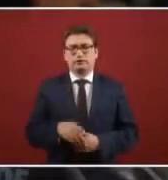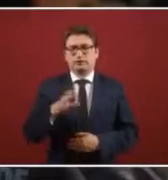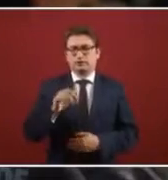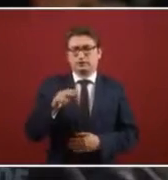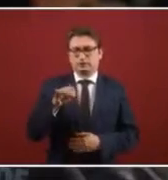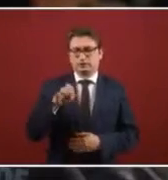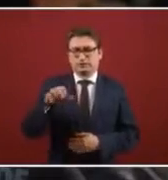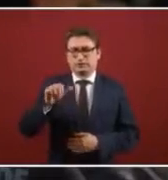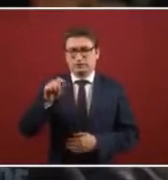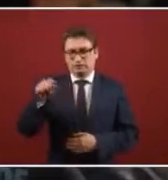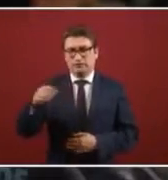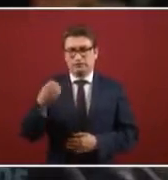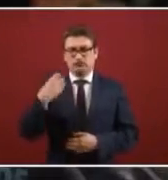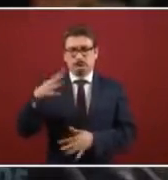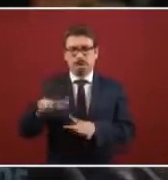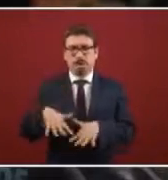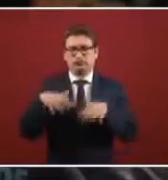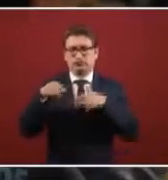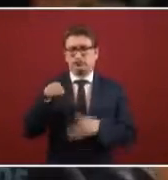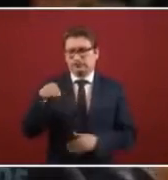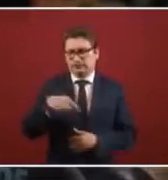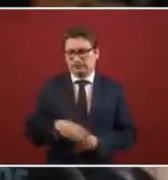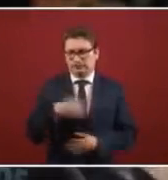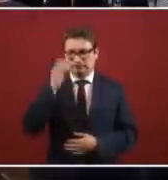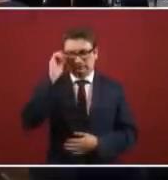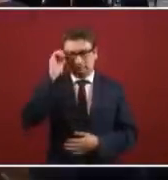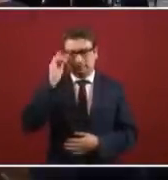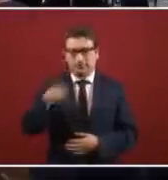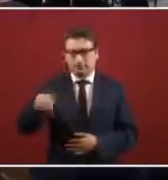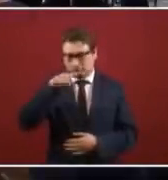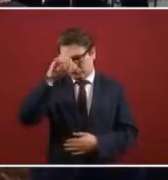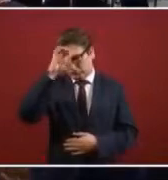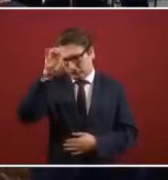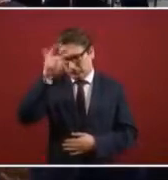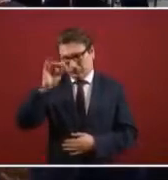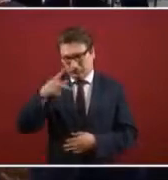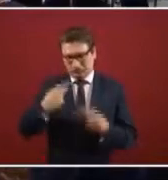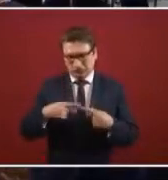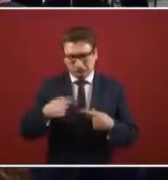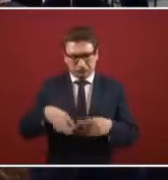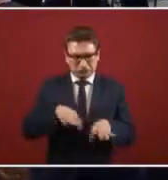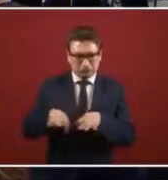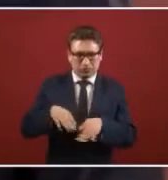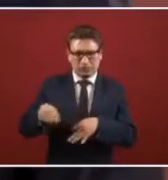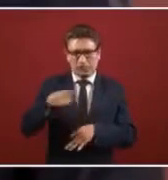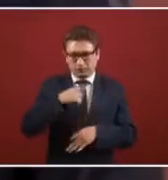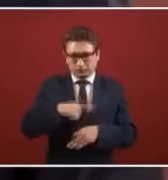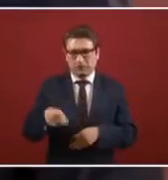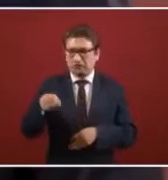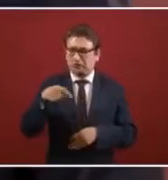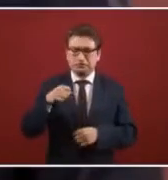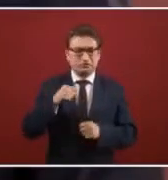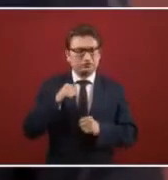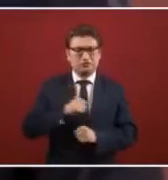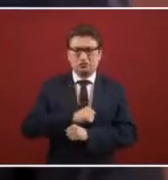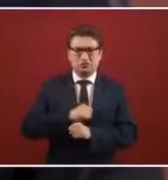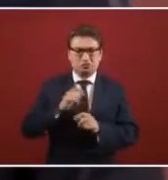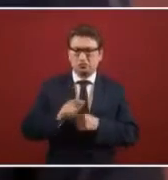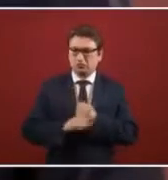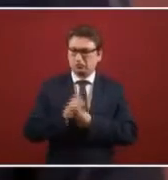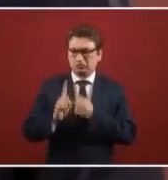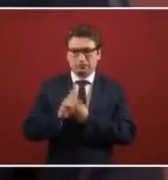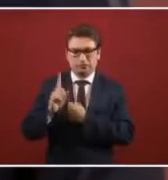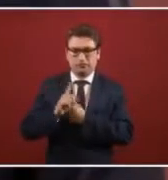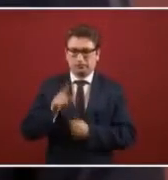Cananea 65. un foro que se está realizando con los mineros. So Pero pues está a punto they de have a tronar una forum, bomba they're en realizing Cananea. with the Hay un miners.